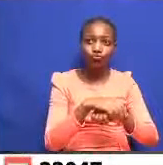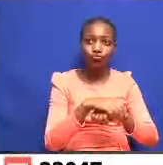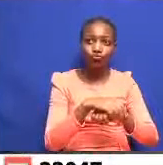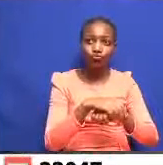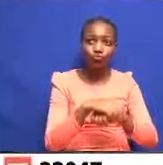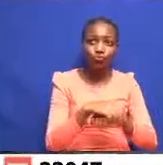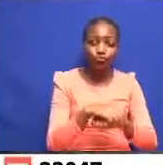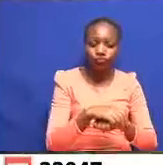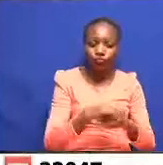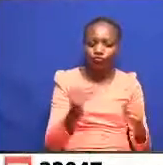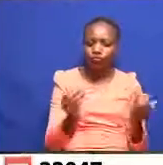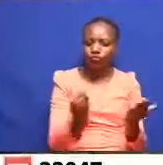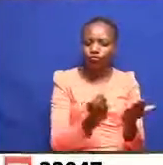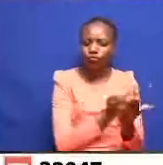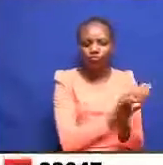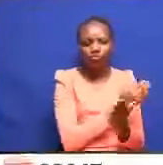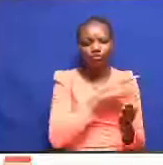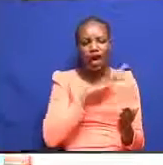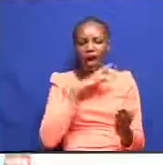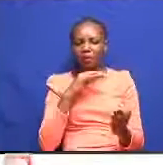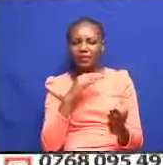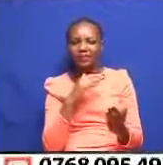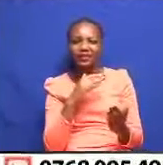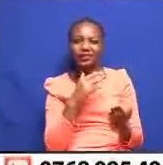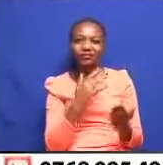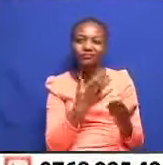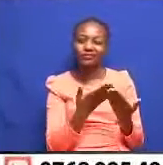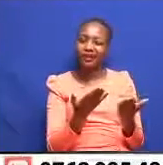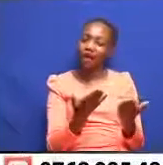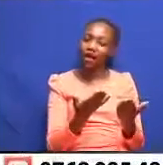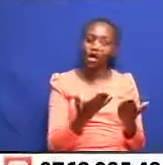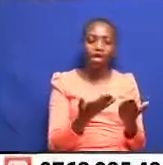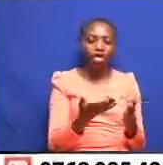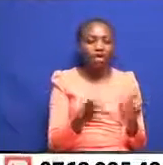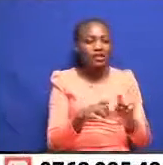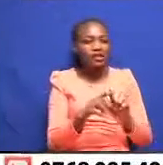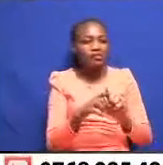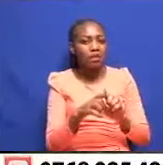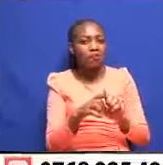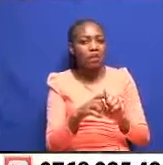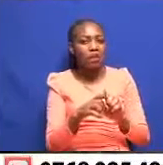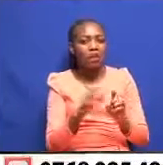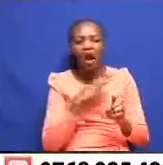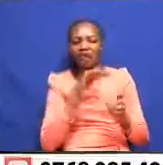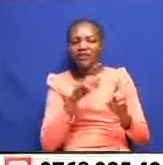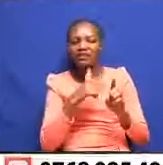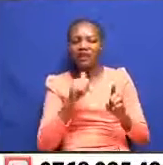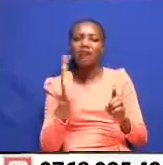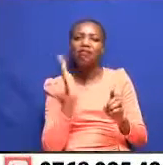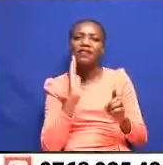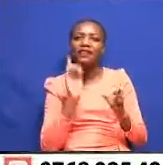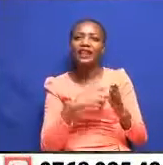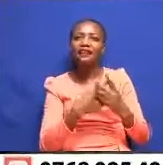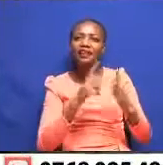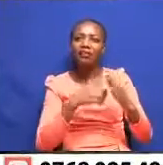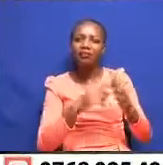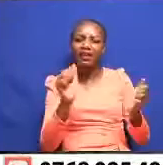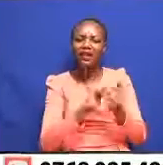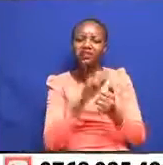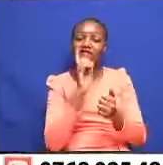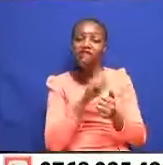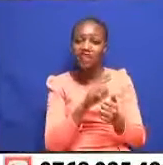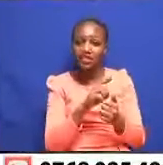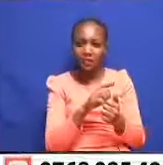infectious waste like amputated limbs and placenta from mothers, broke down, and several letters were done to